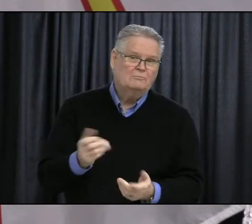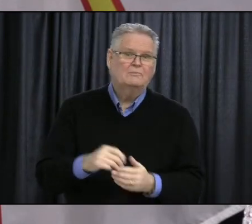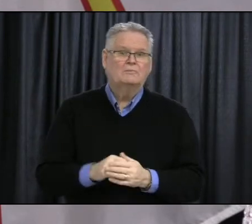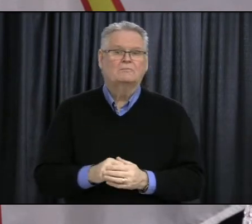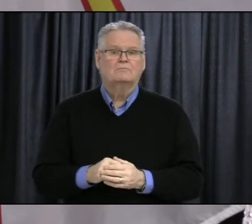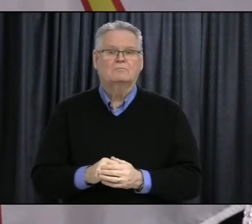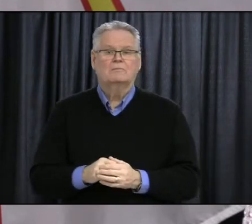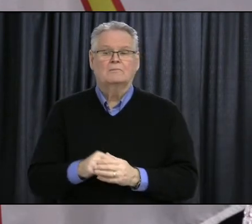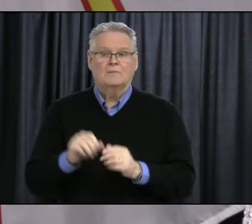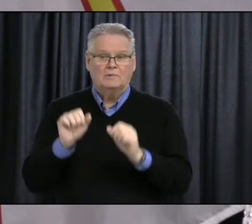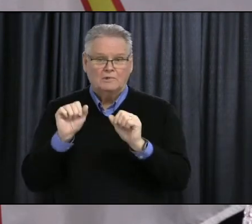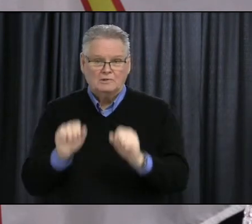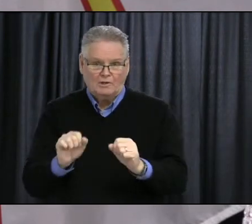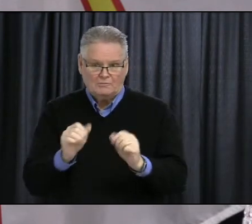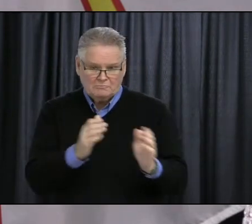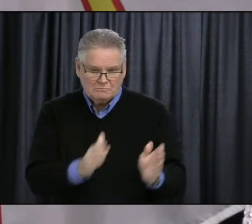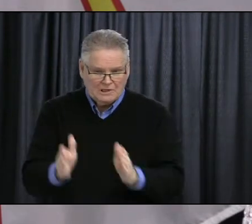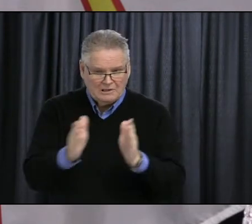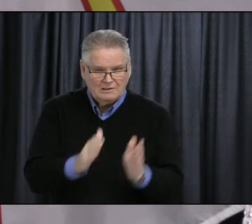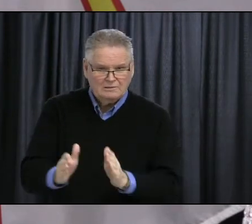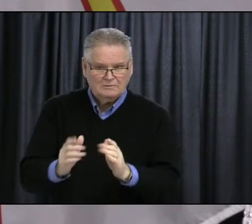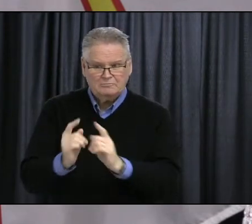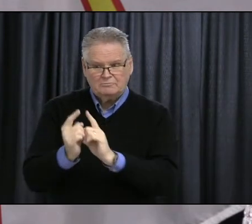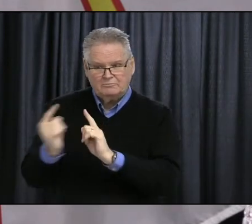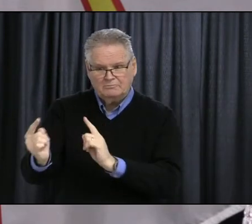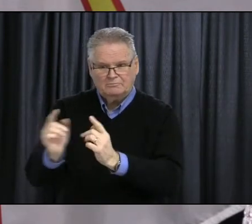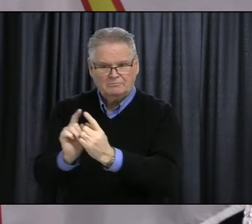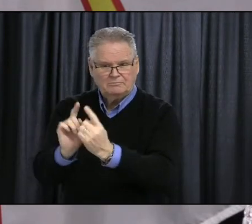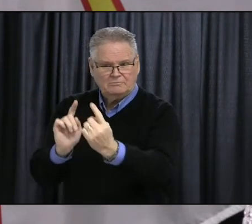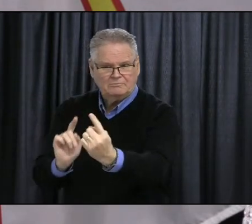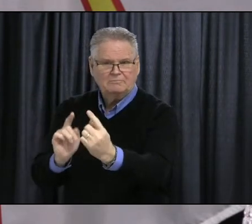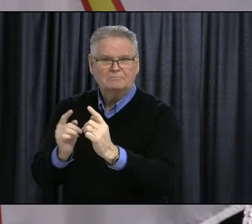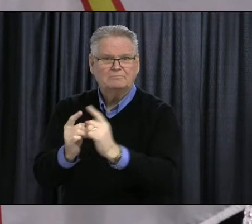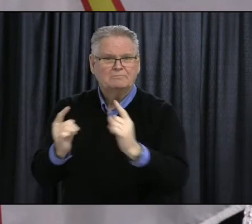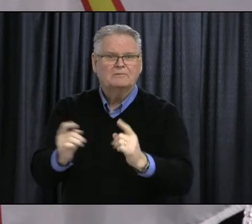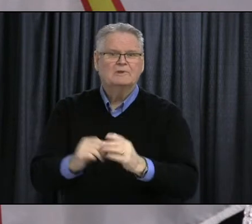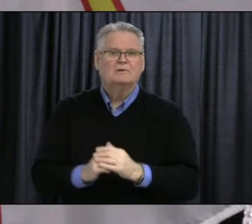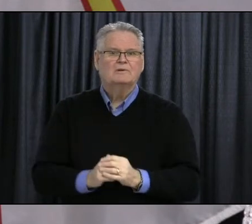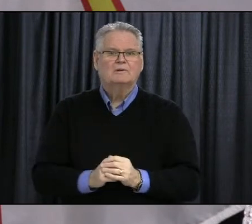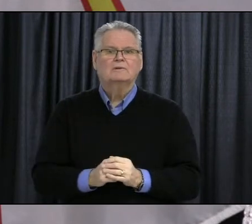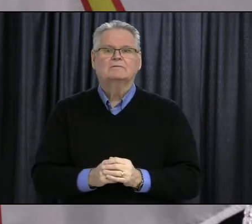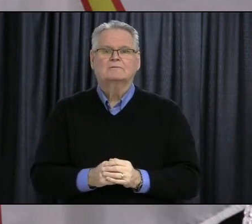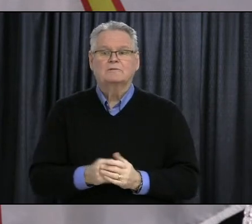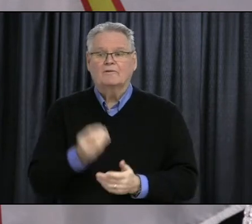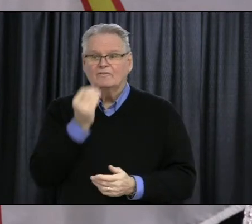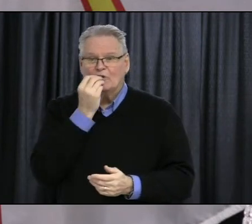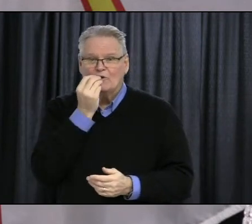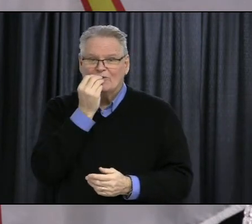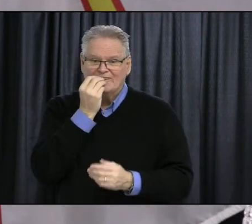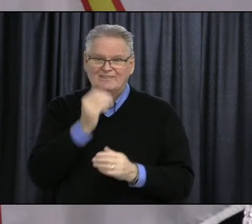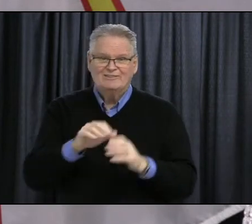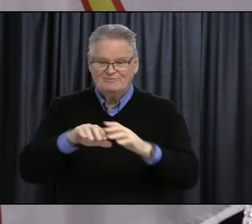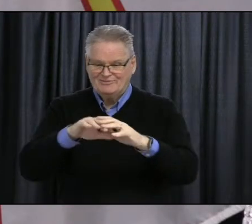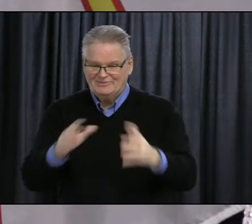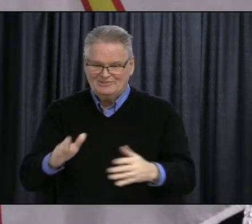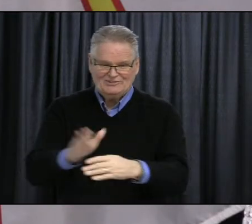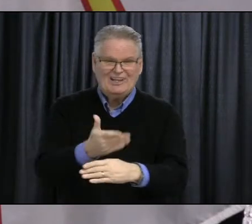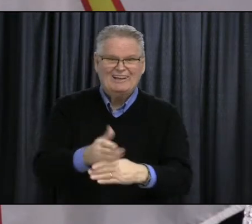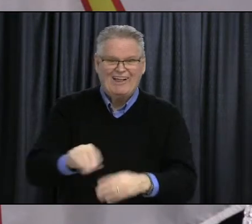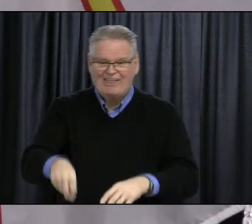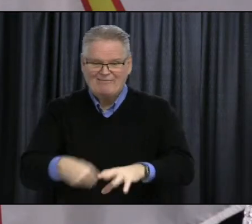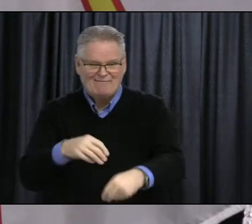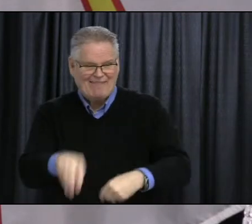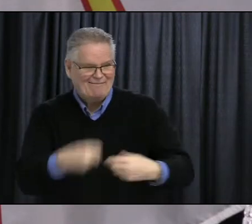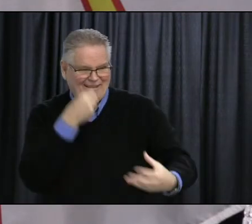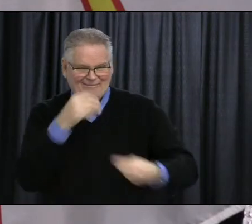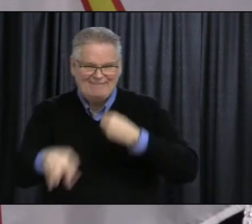to serve shared bowls of chips, dips, or trays of food. And do not host or attend a gathering if you have any symptoms, even